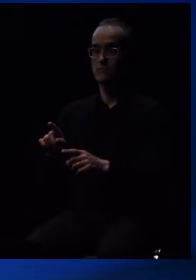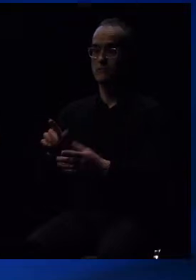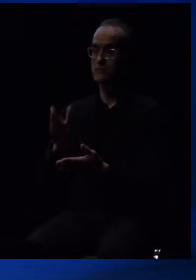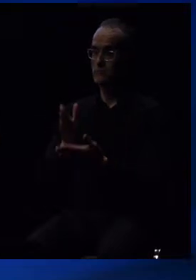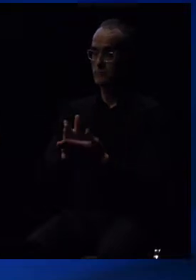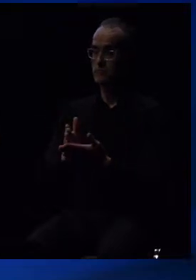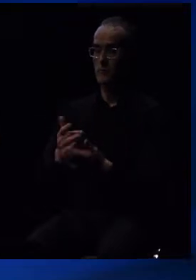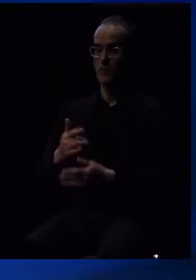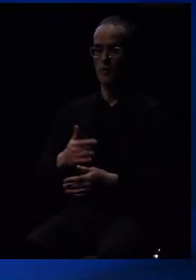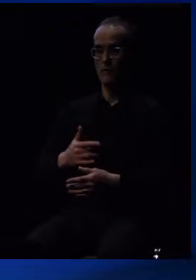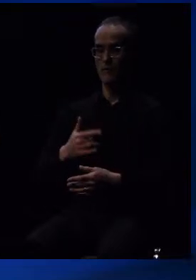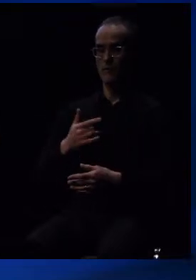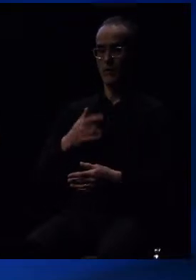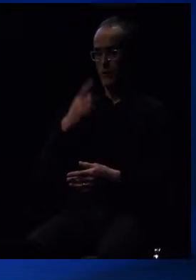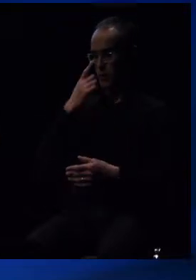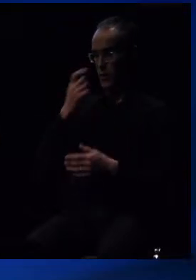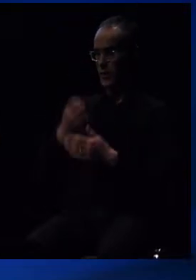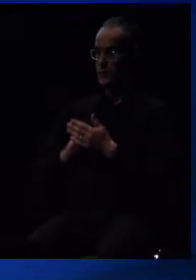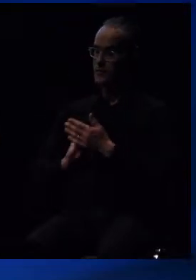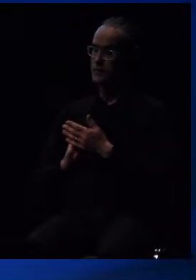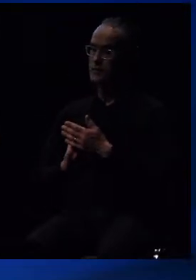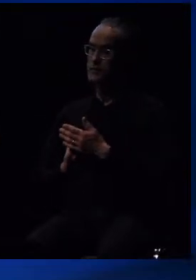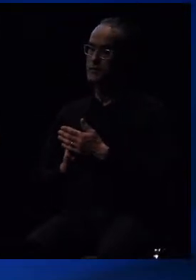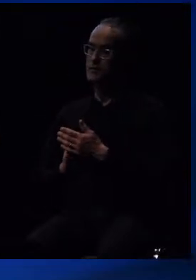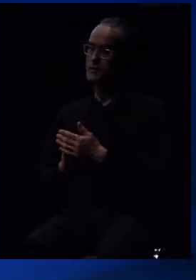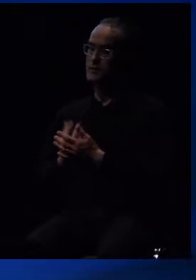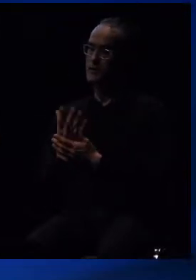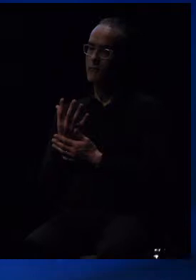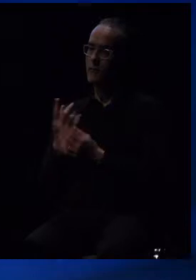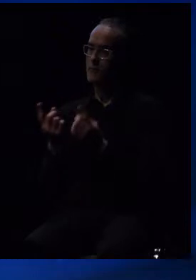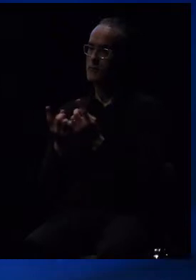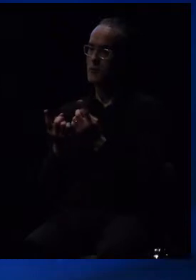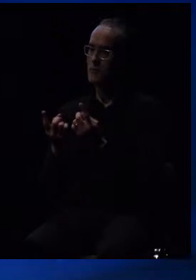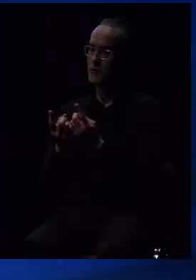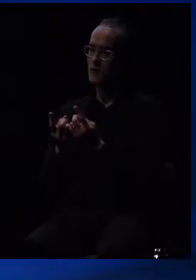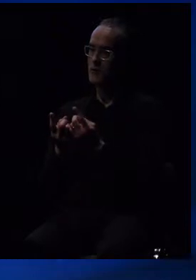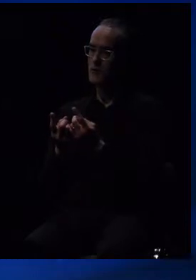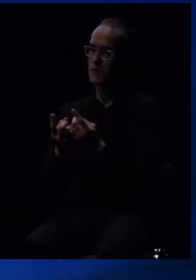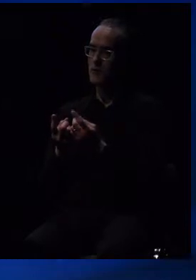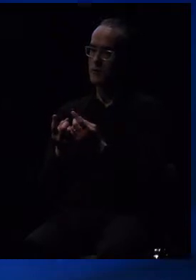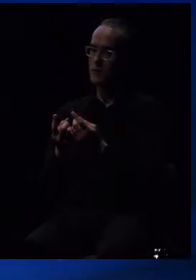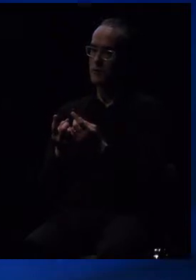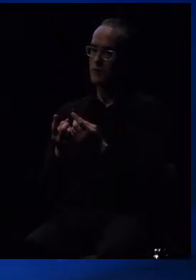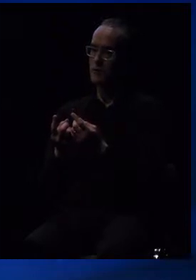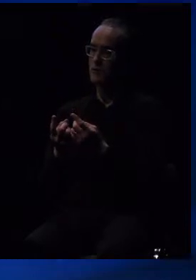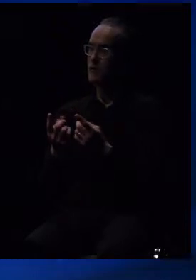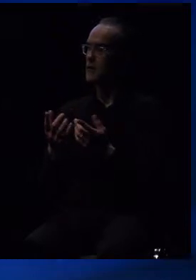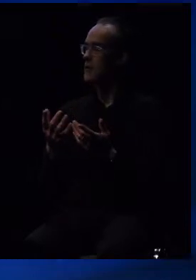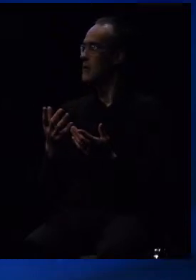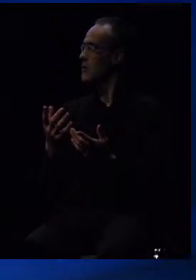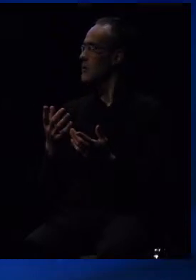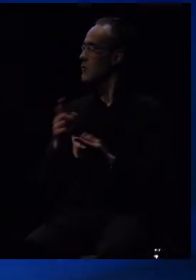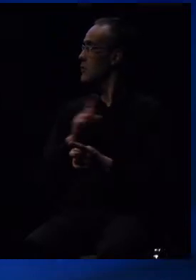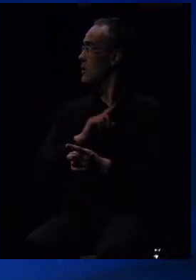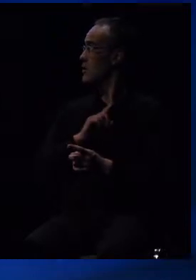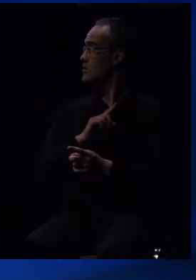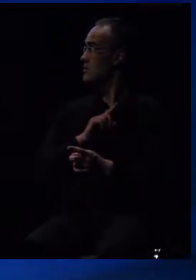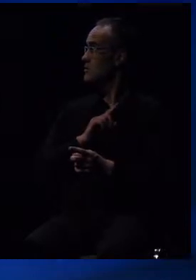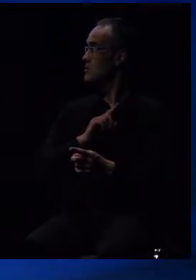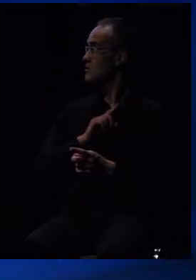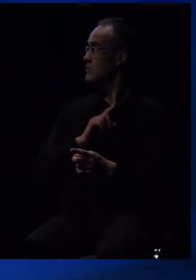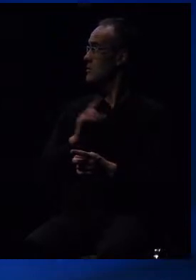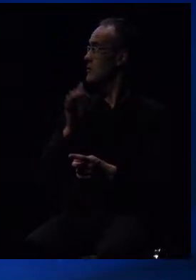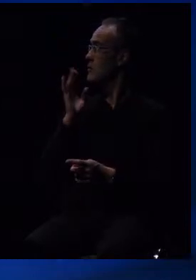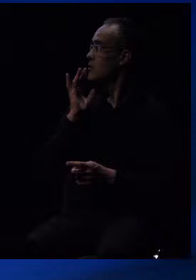developing something from giving samples from all the, because after the shot, after the